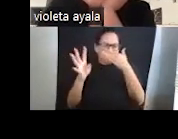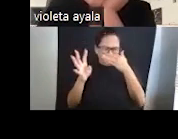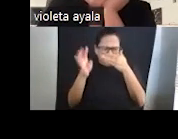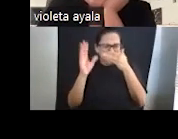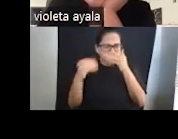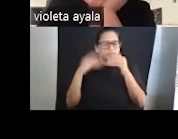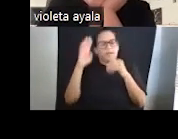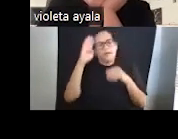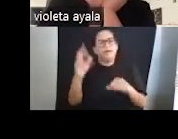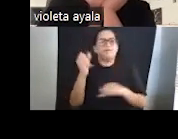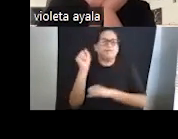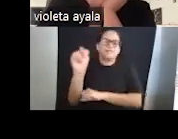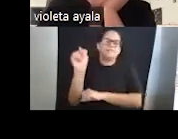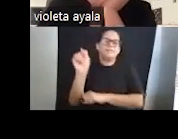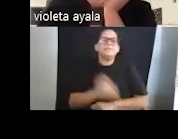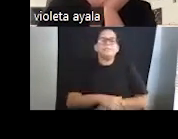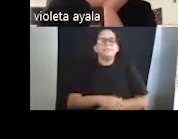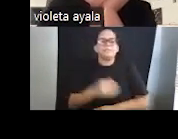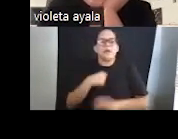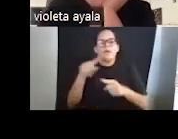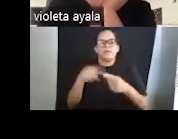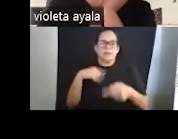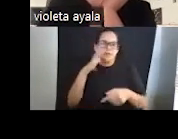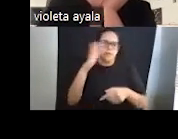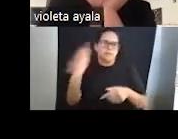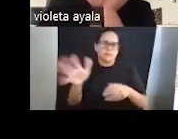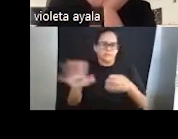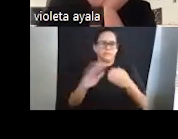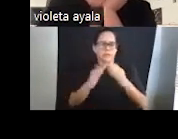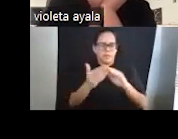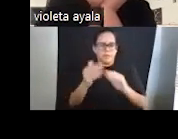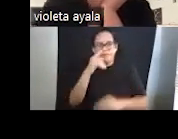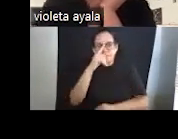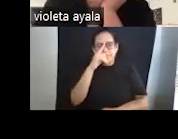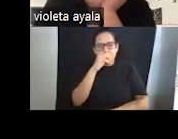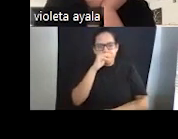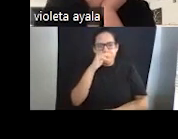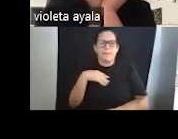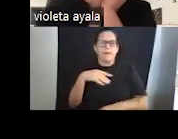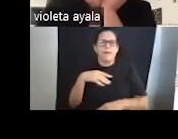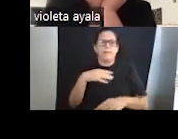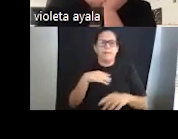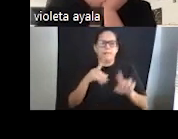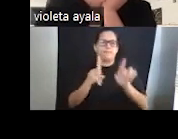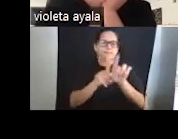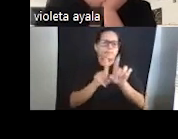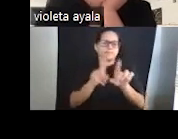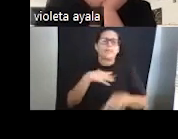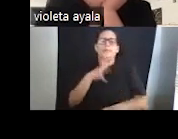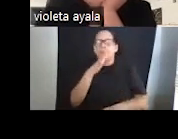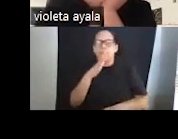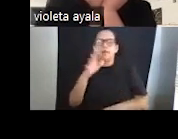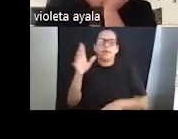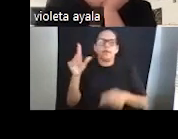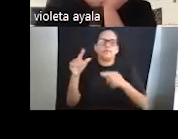a resistance. And so I went to my grandmother's town, my maternal grandmother's town. My people,